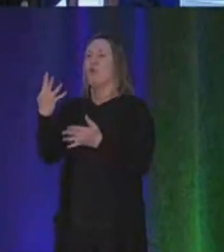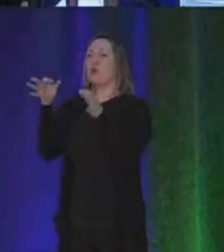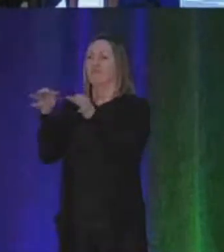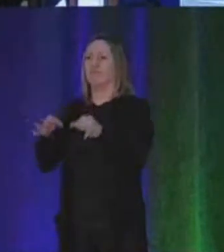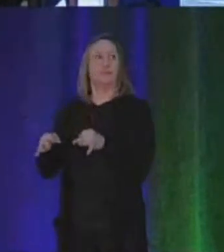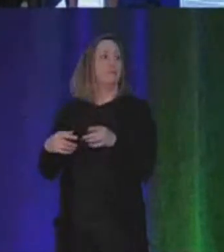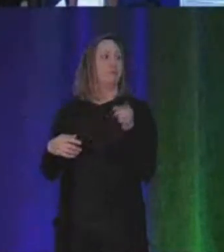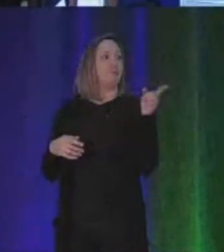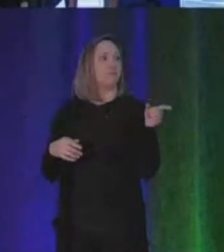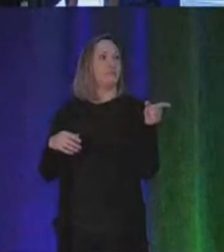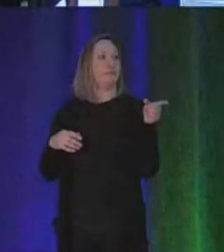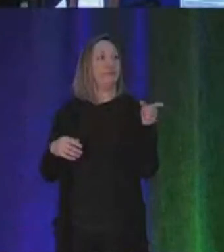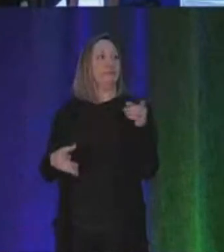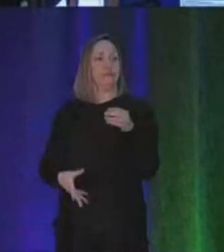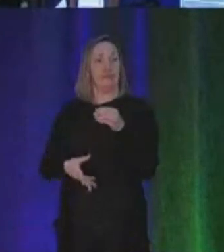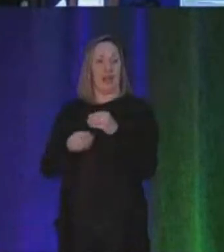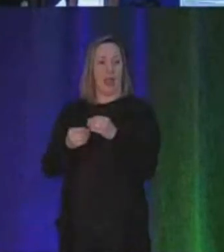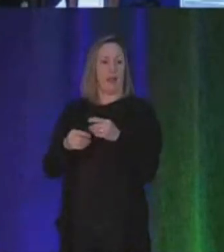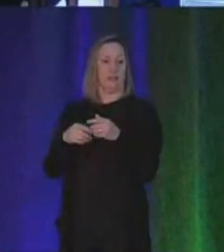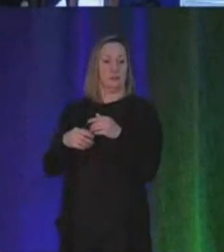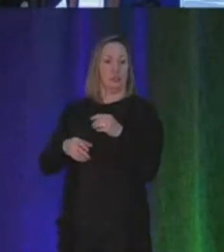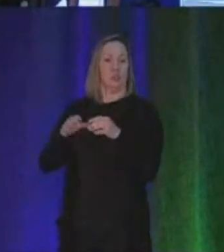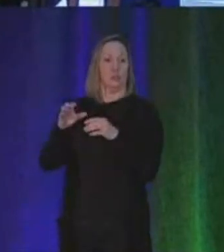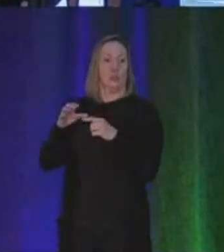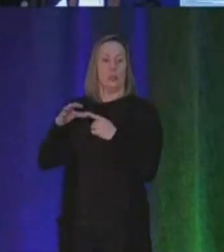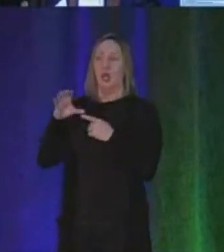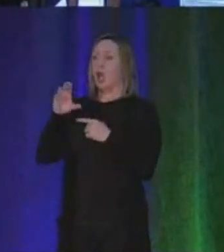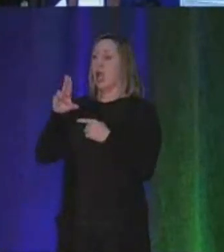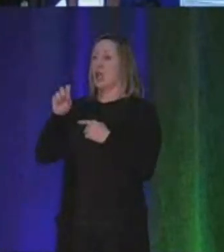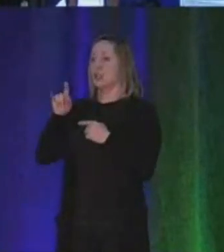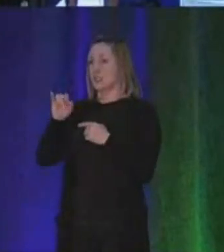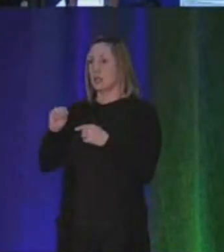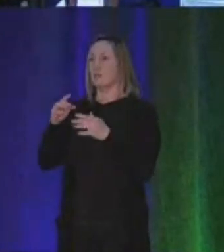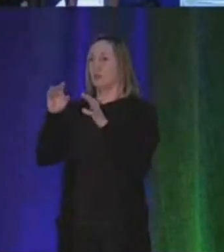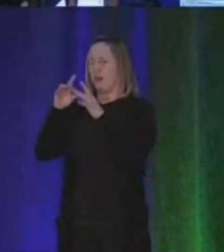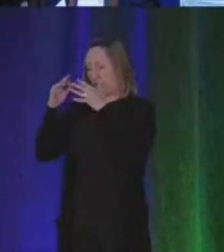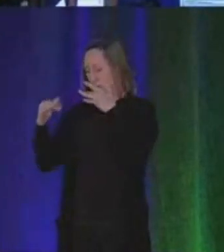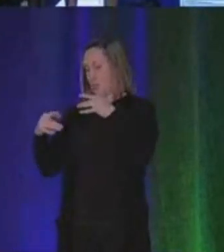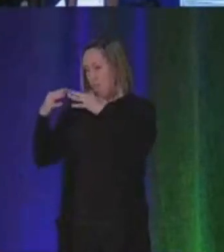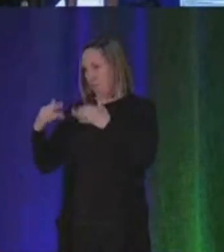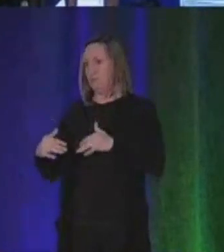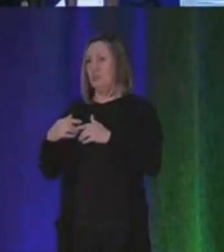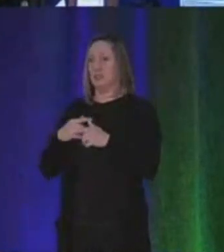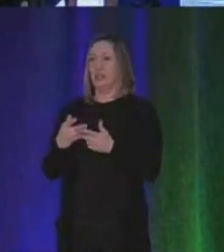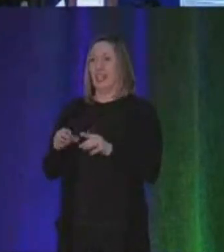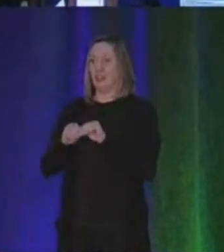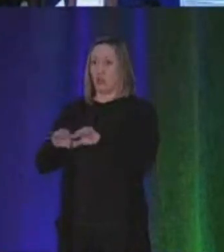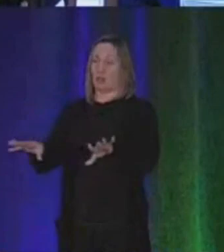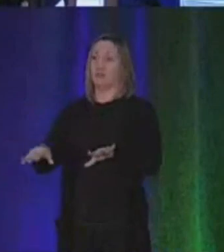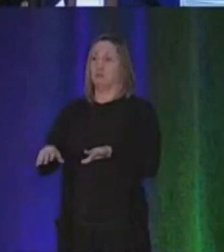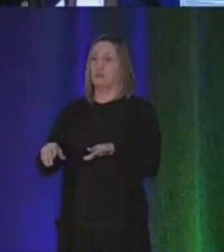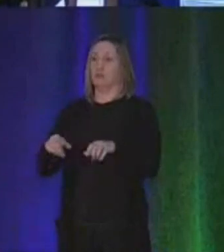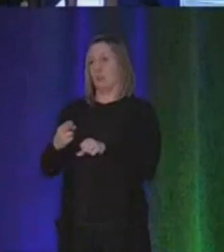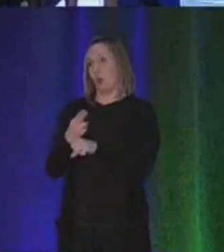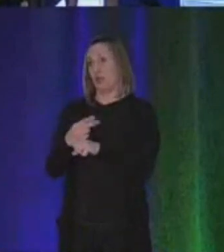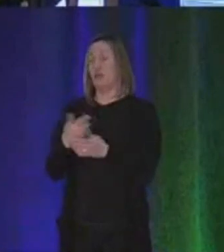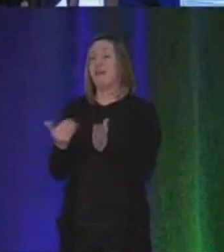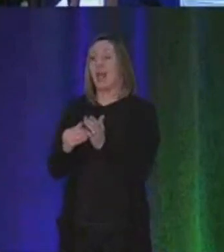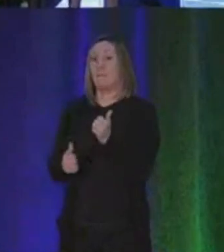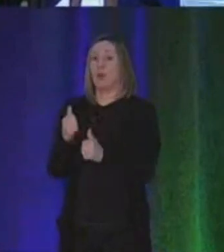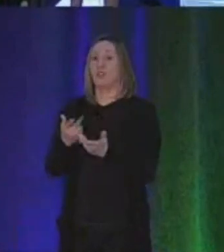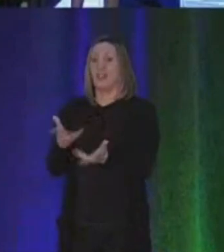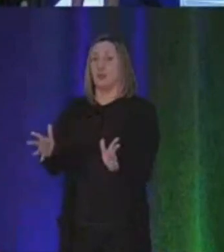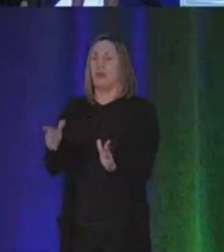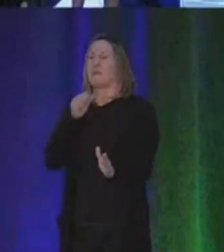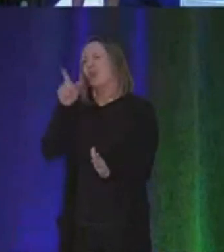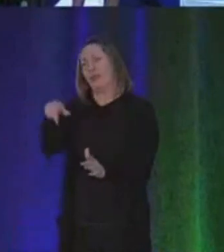site, add the path to your Next.js app, add a custom domain. We'll do SSL certificates, everything, and just get this all deployed. Again, most of you probably